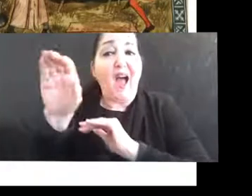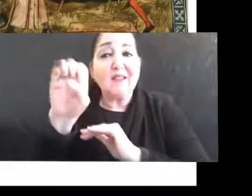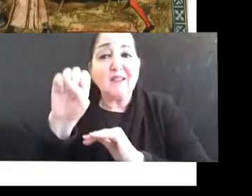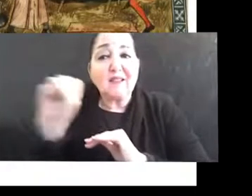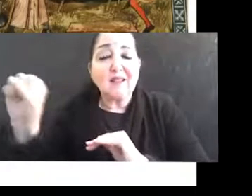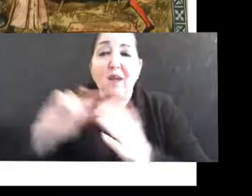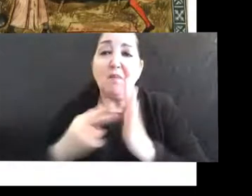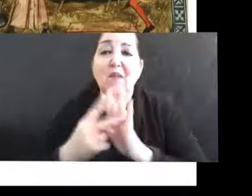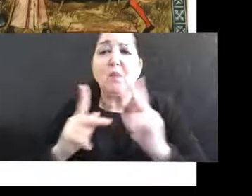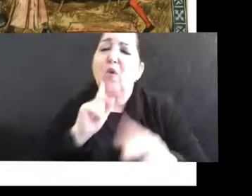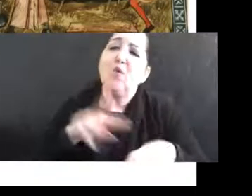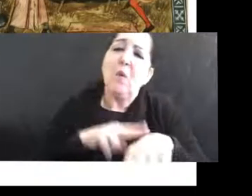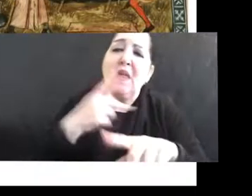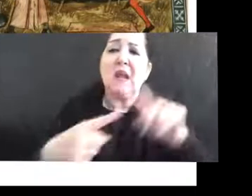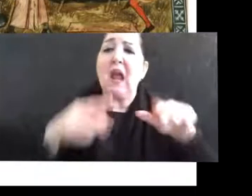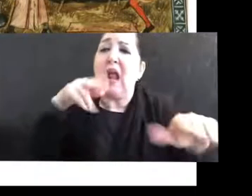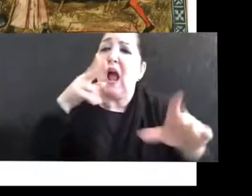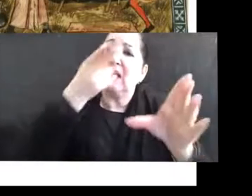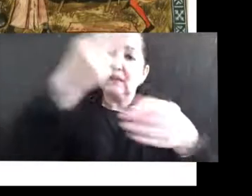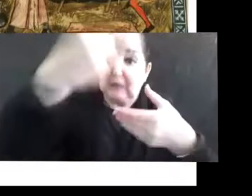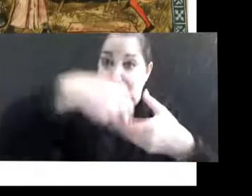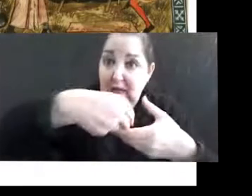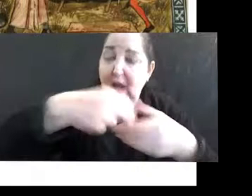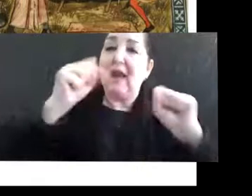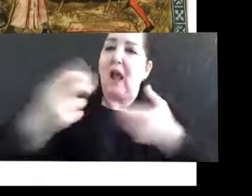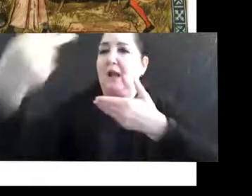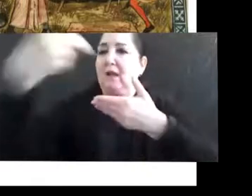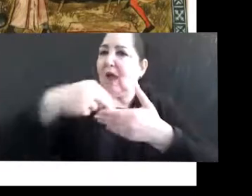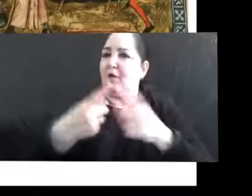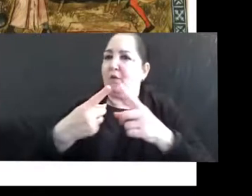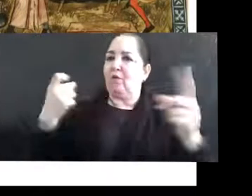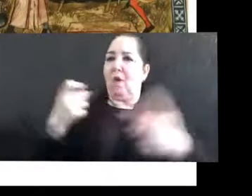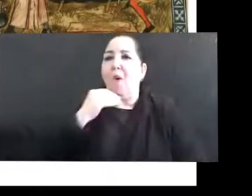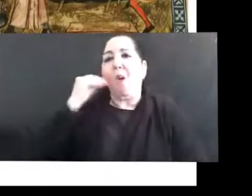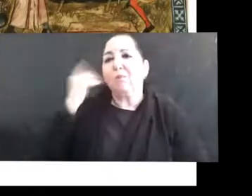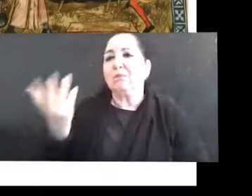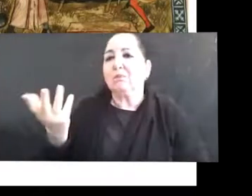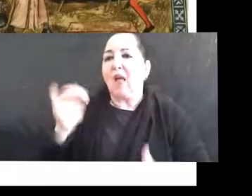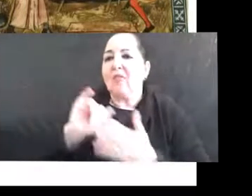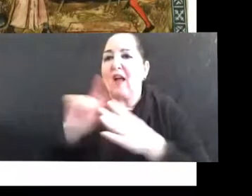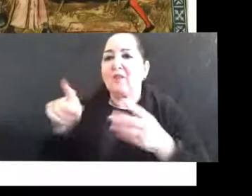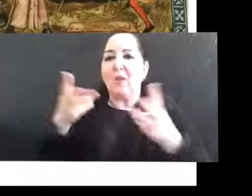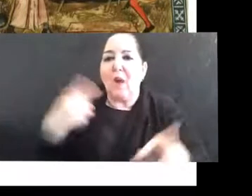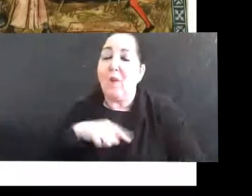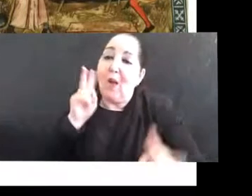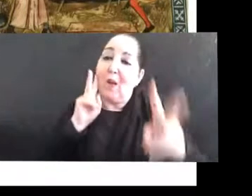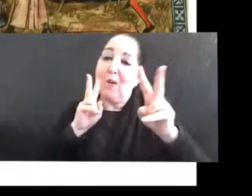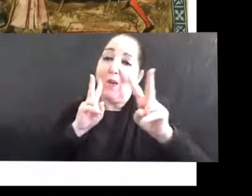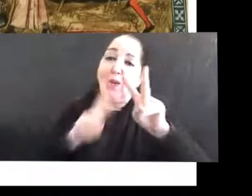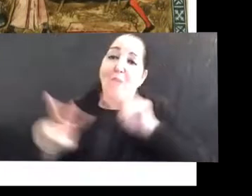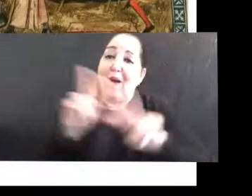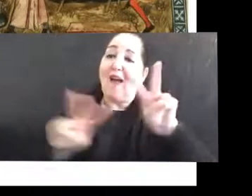know, would normally be unable to attend can attend by being at home, and that's the only way we're looking